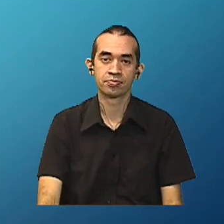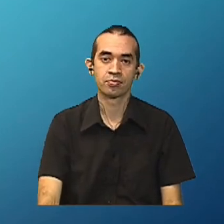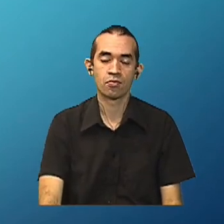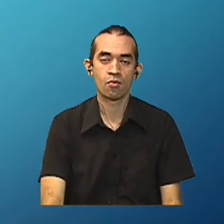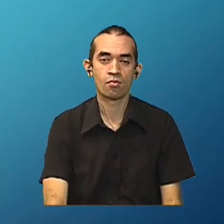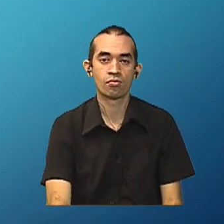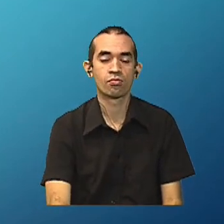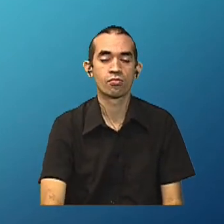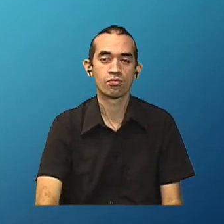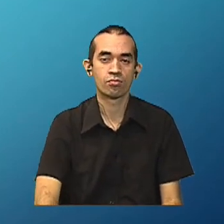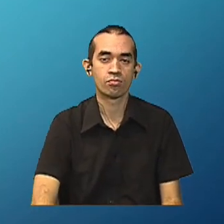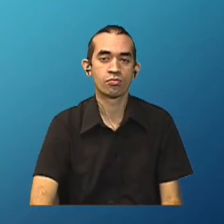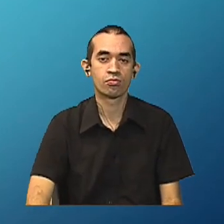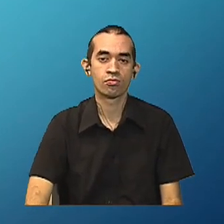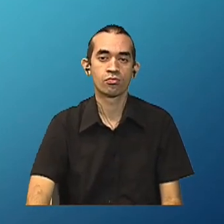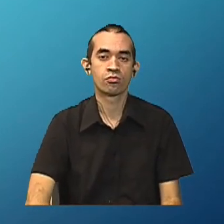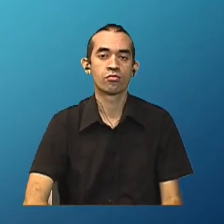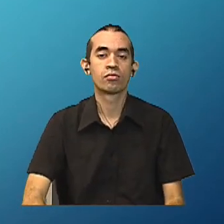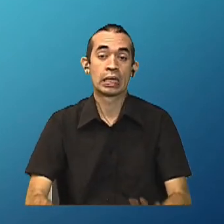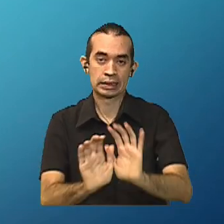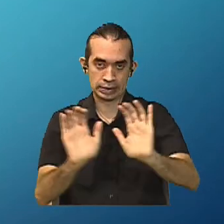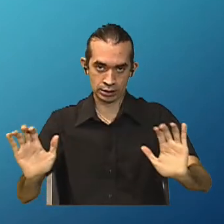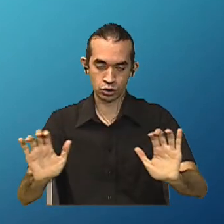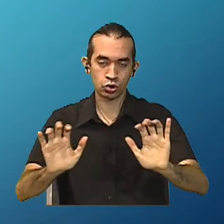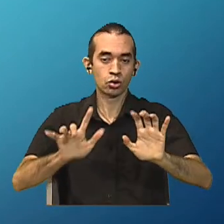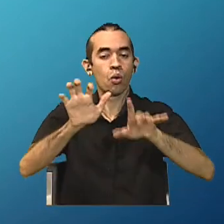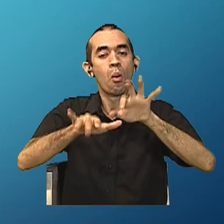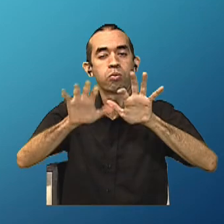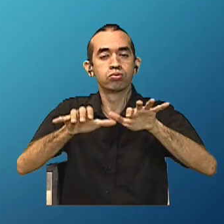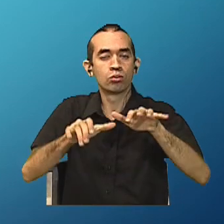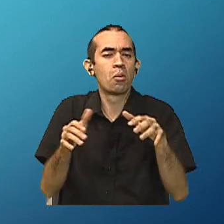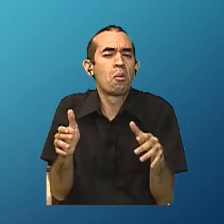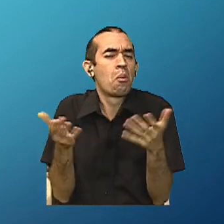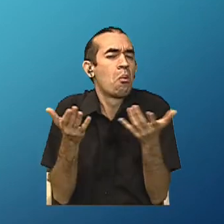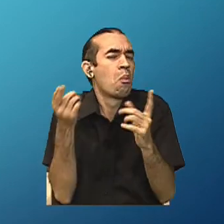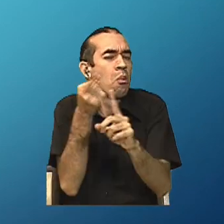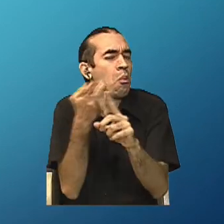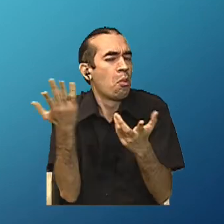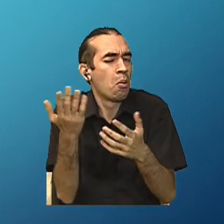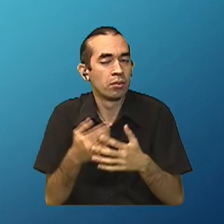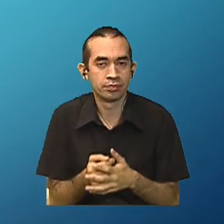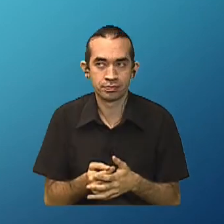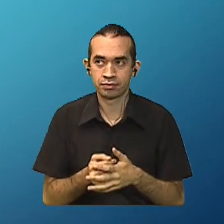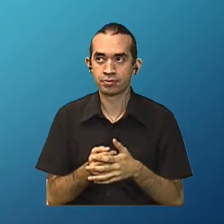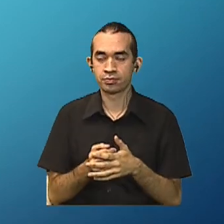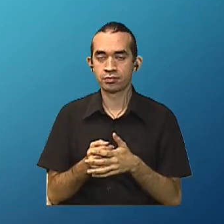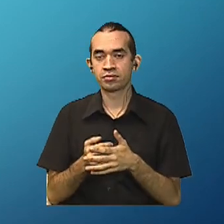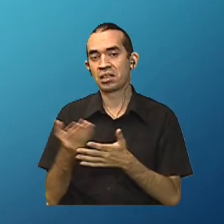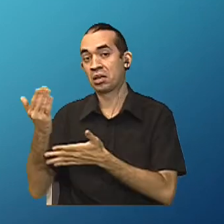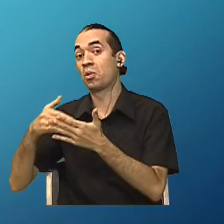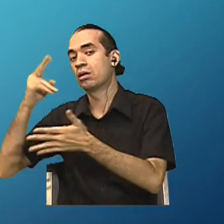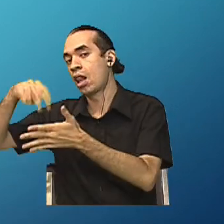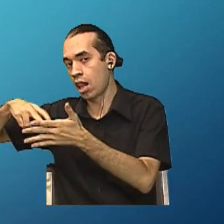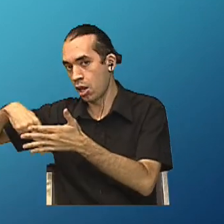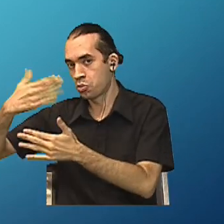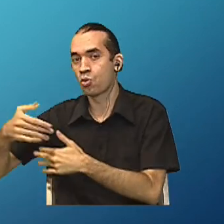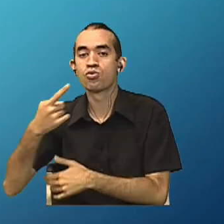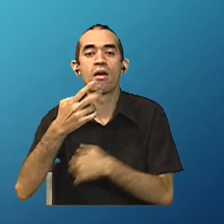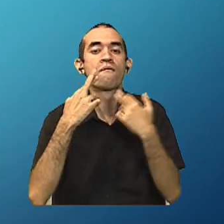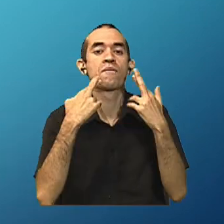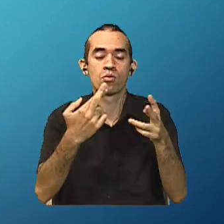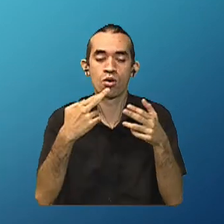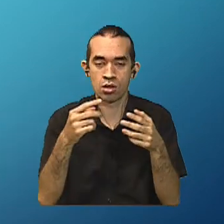It says, what do children use computer for? Okay, we are going to read something and then you are going